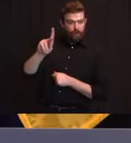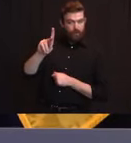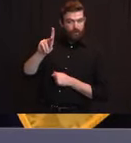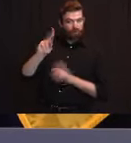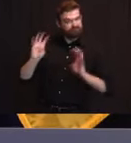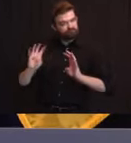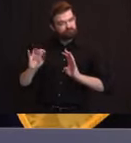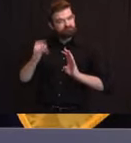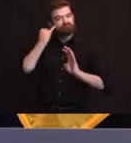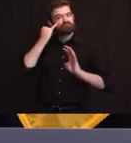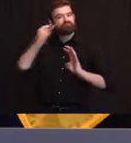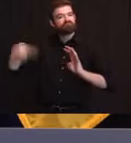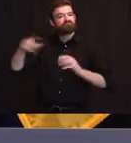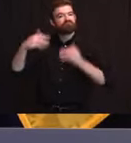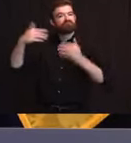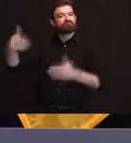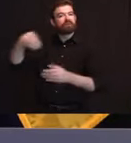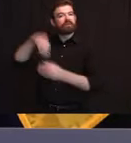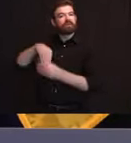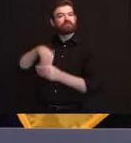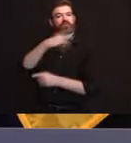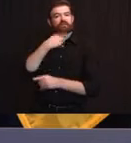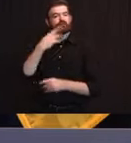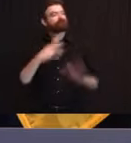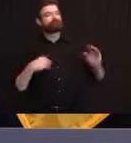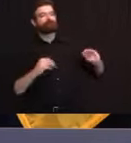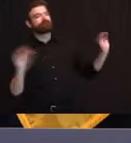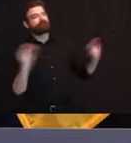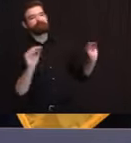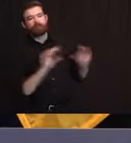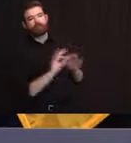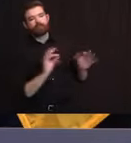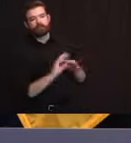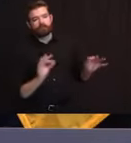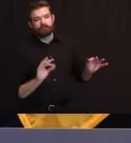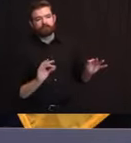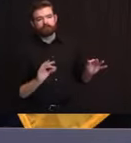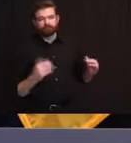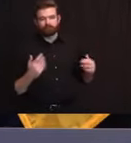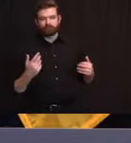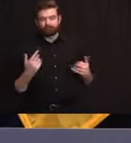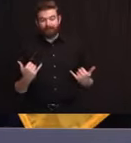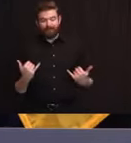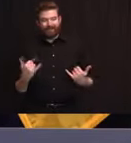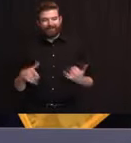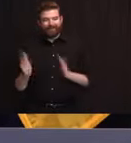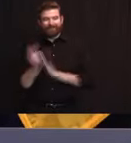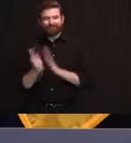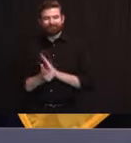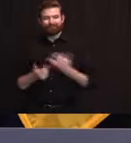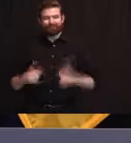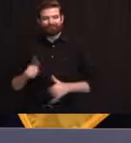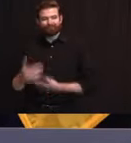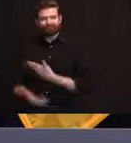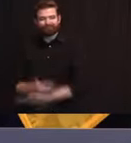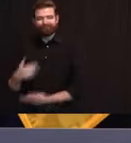no comment on that, as there is, it's a subject of a legal proceeding, but thank you. Please. Did you notice we changed,